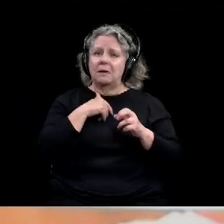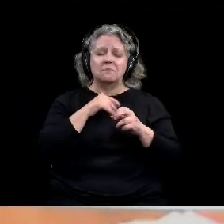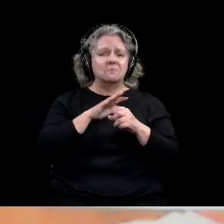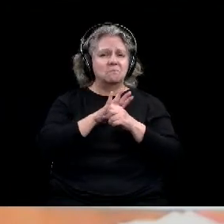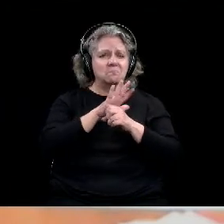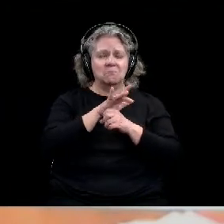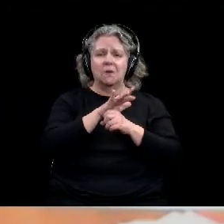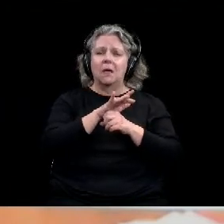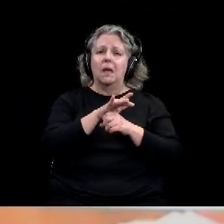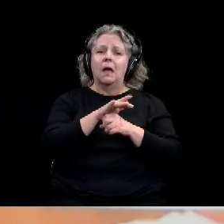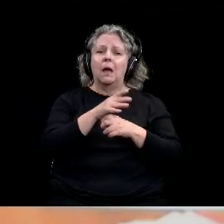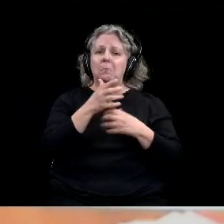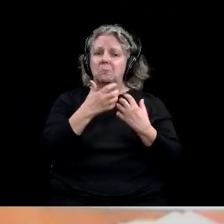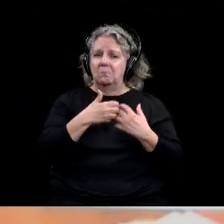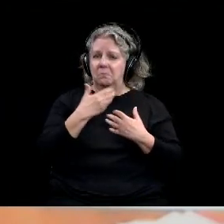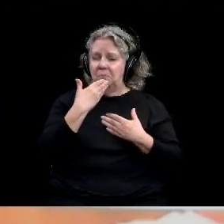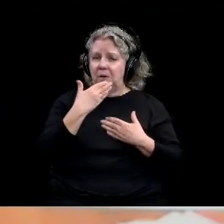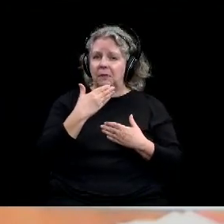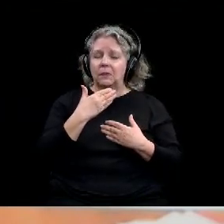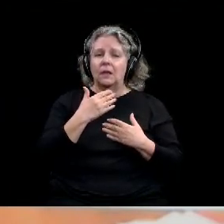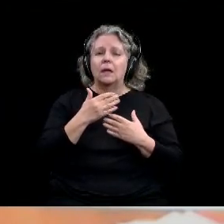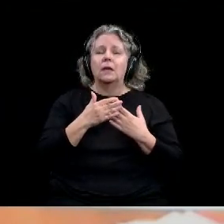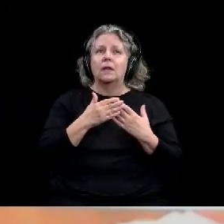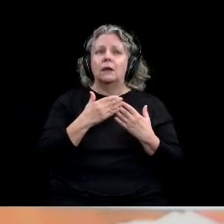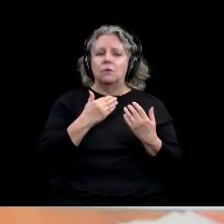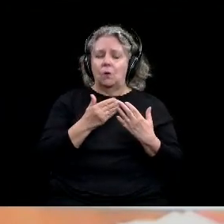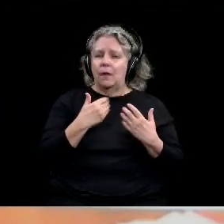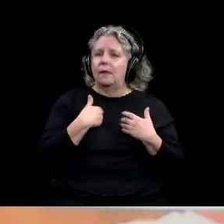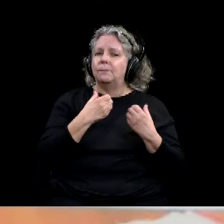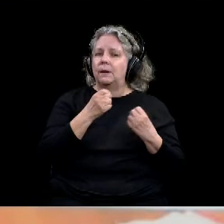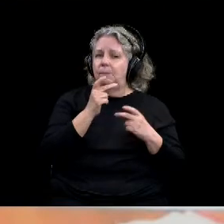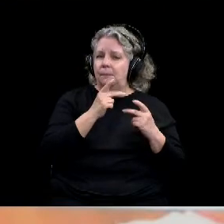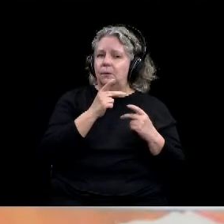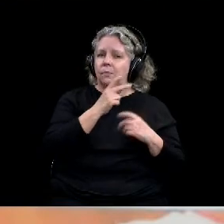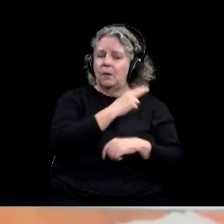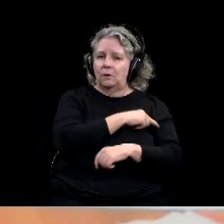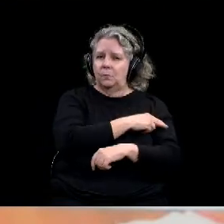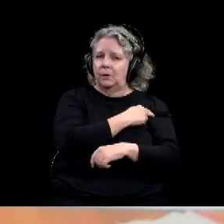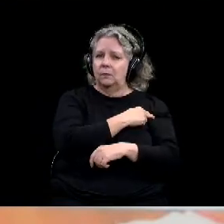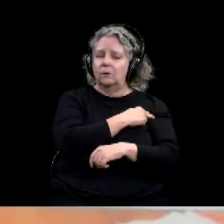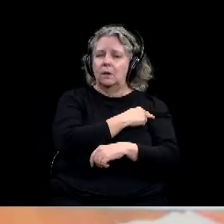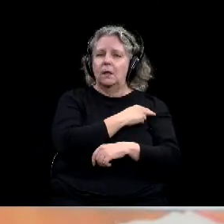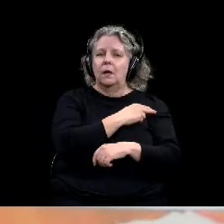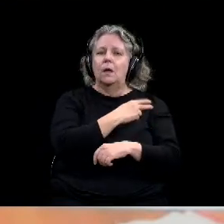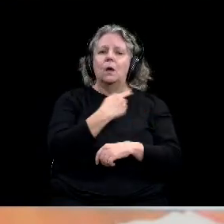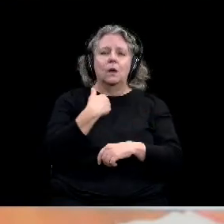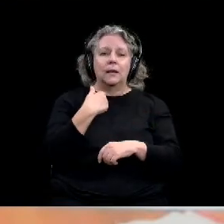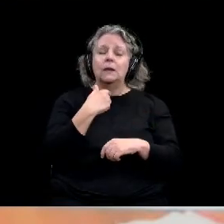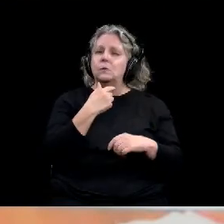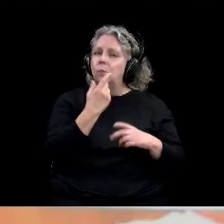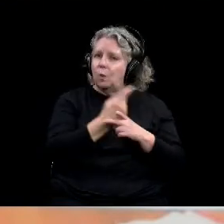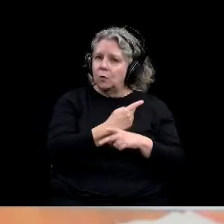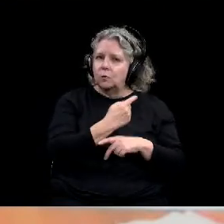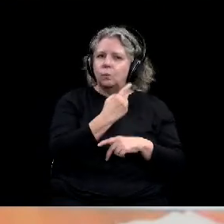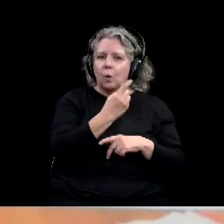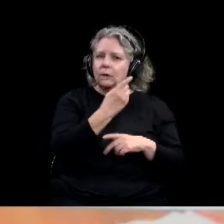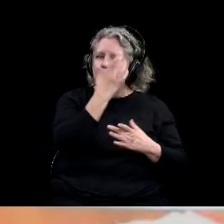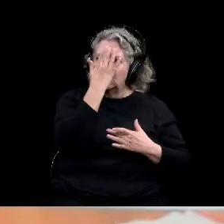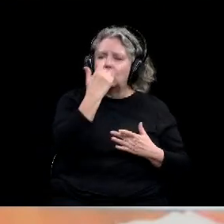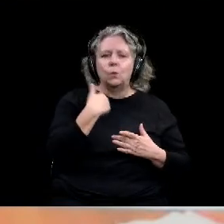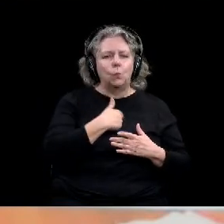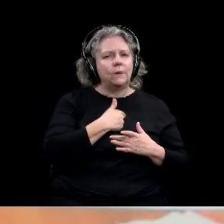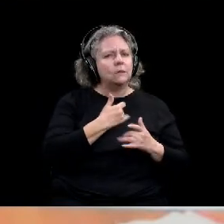now, we feel that light is at the end of the tunnel. And last but not the least, I do want to